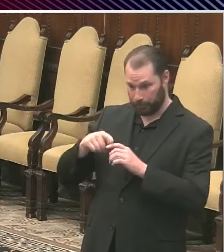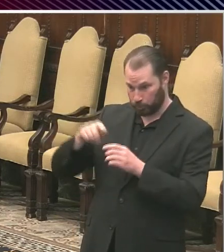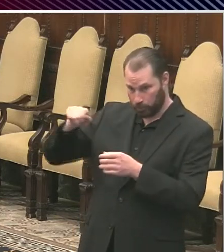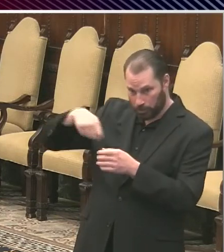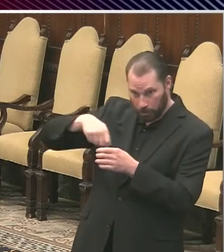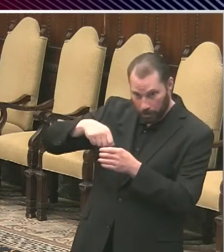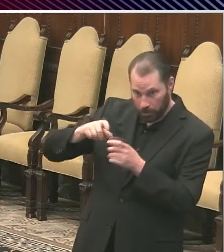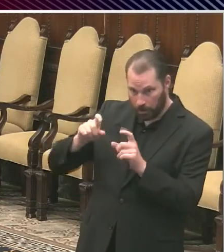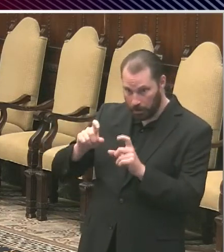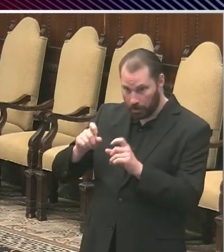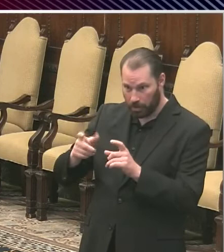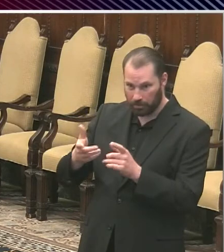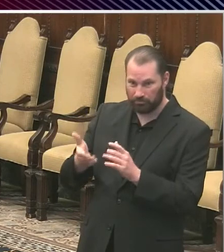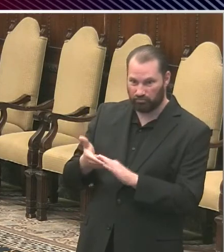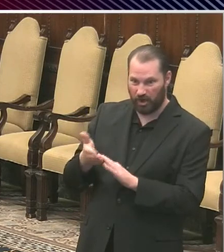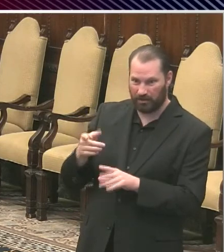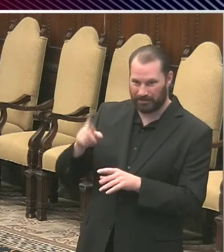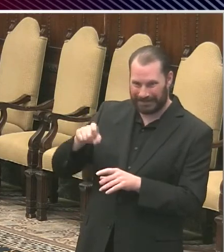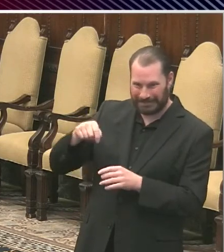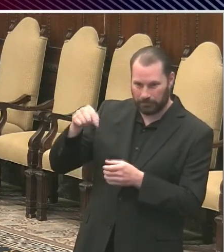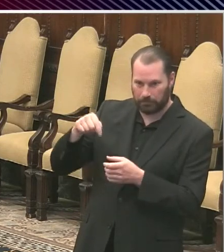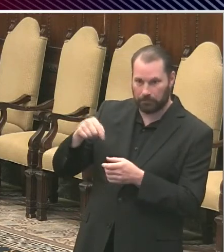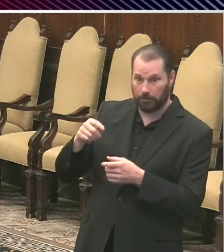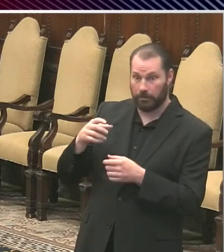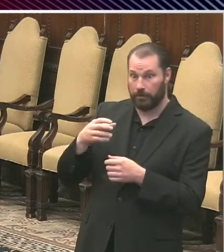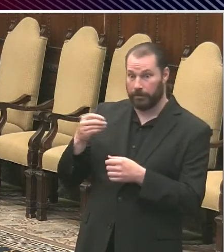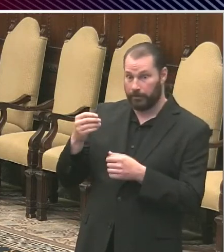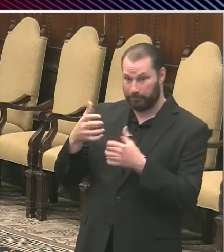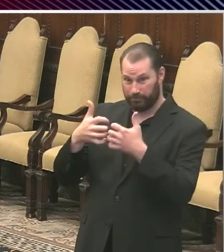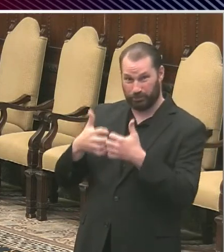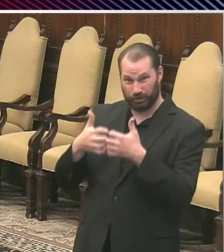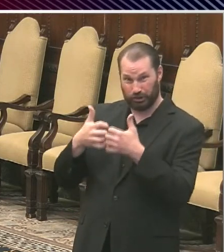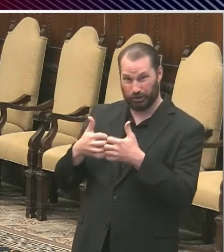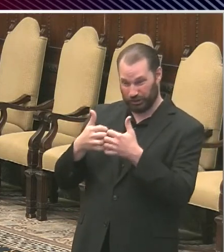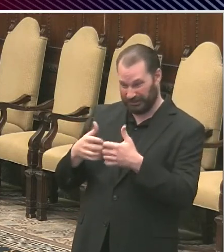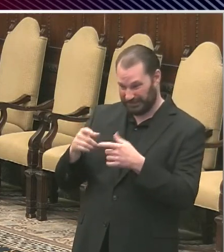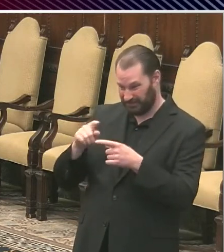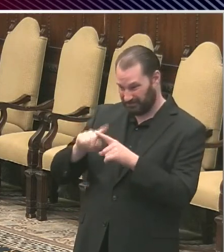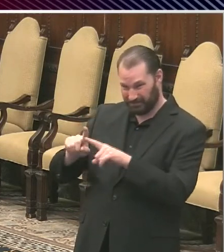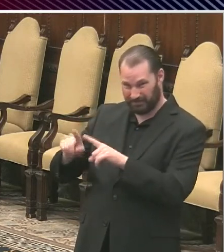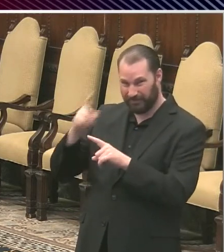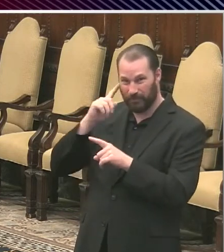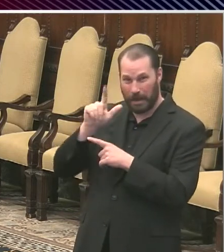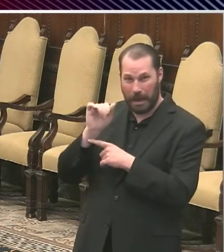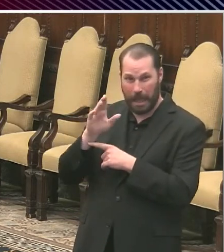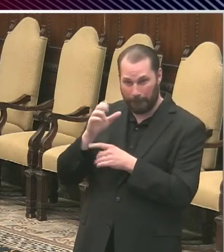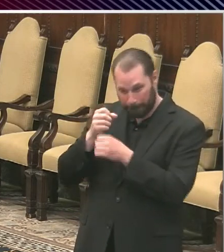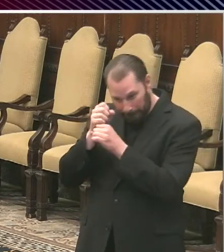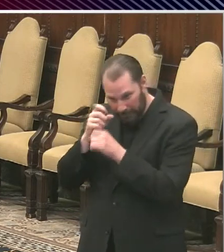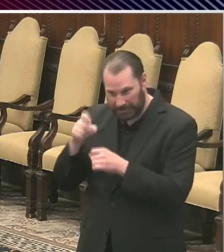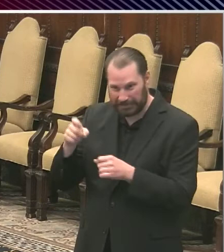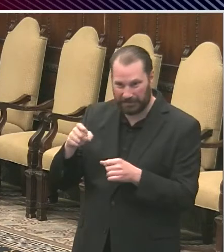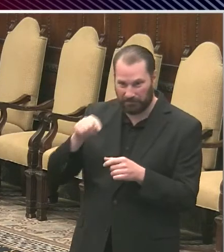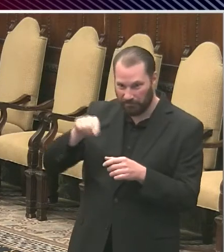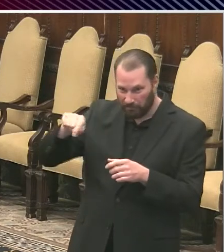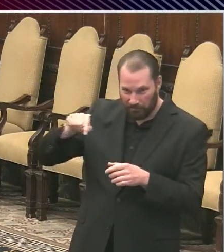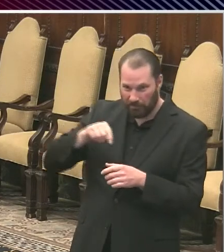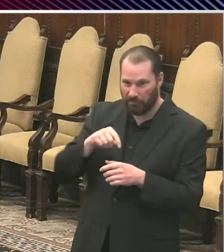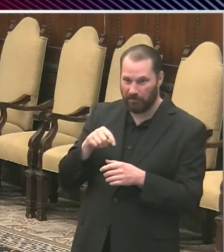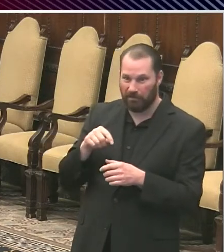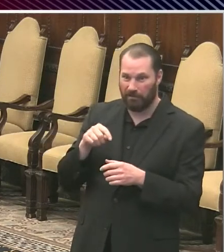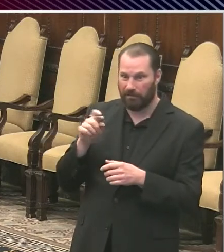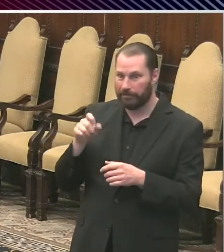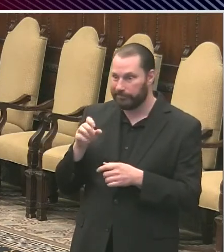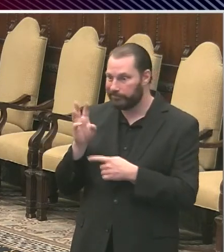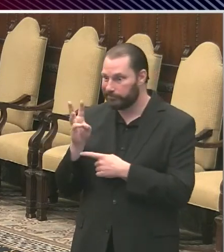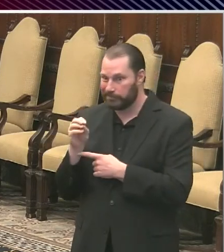the machines that use those chemicals to run the samples. Now, there are maybe 6 or 7 different companies out there that have produced